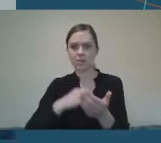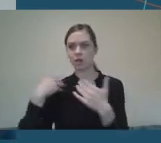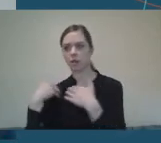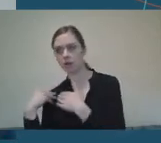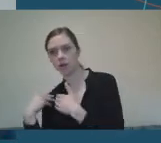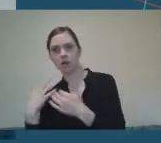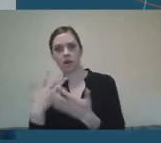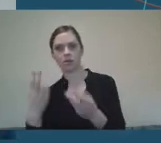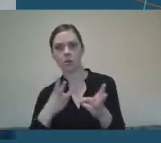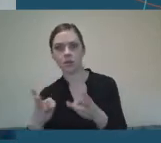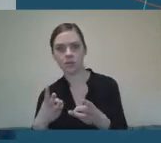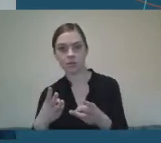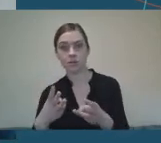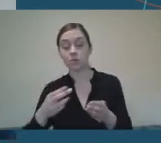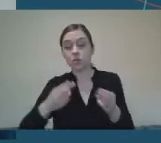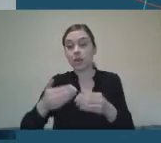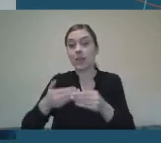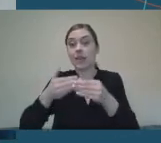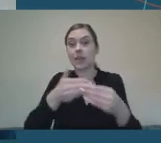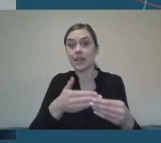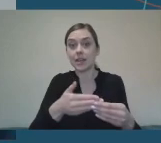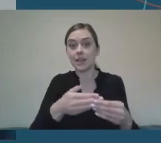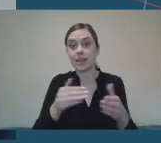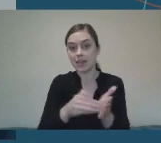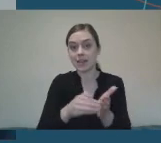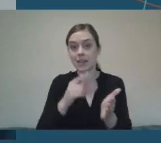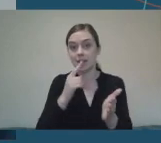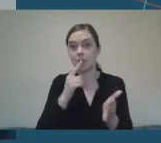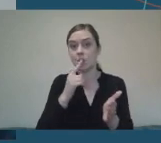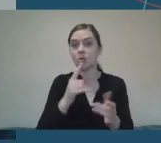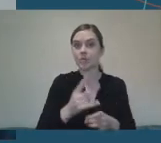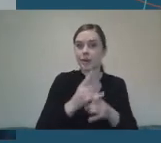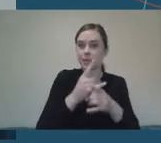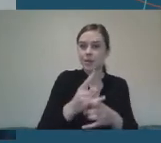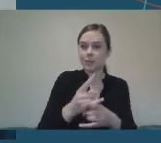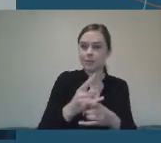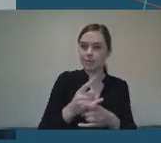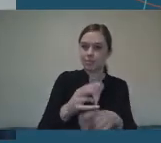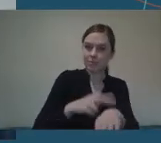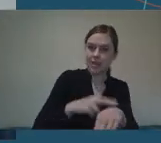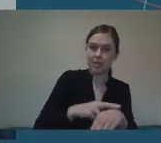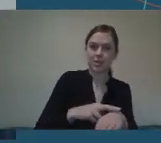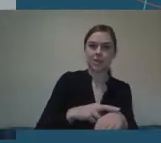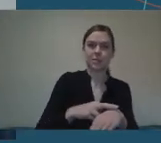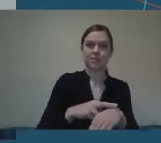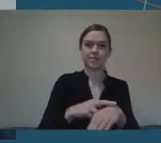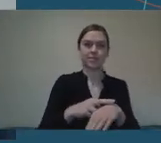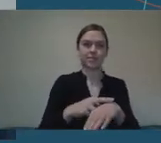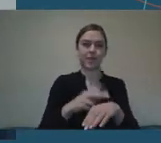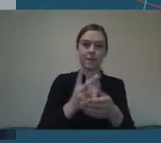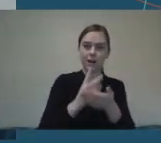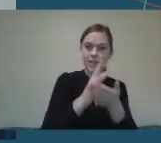should be leading from the front, and we should be helping create better basketball players, create more volunteers, create